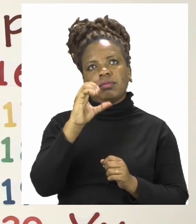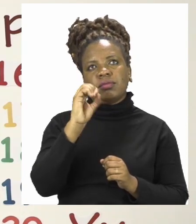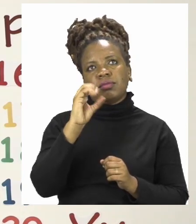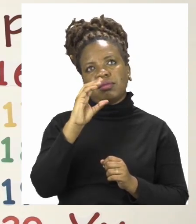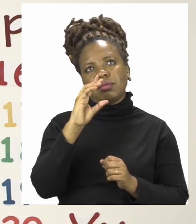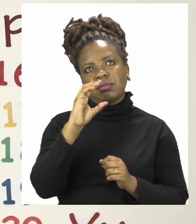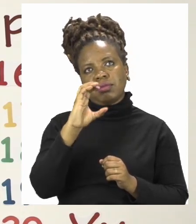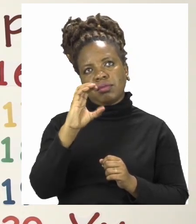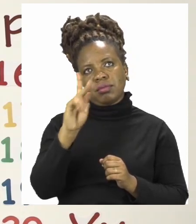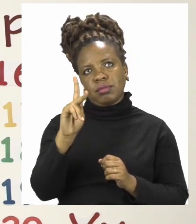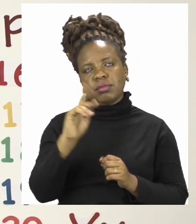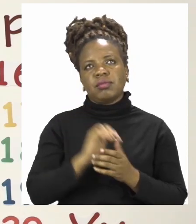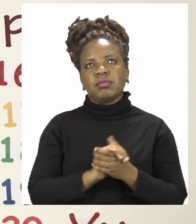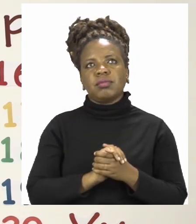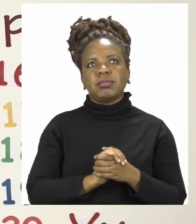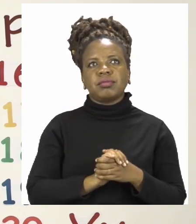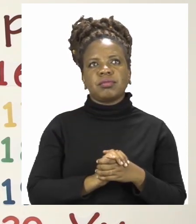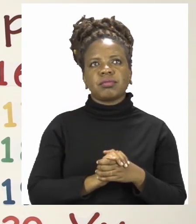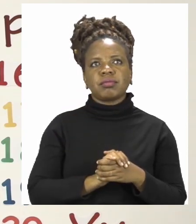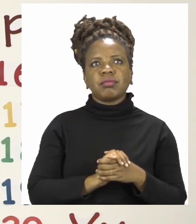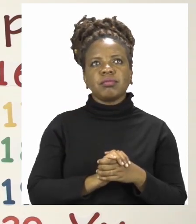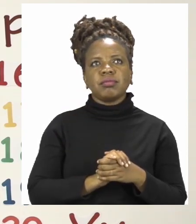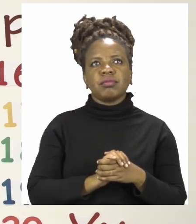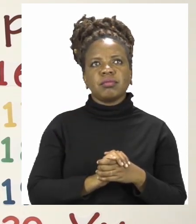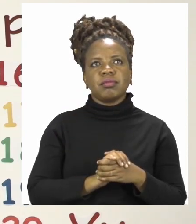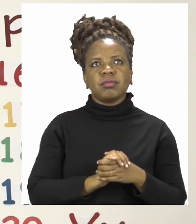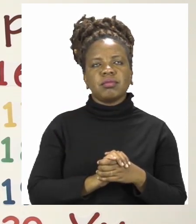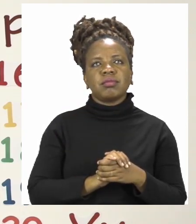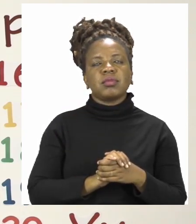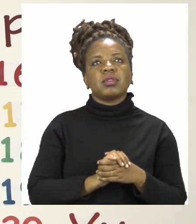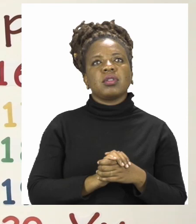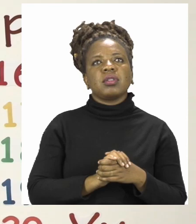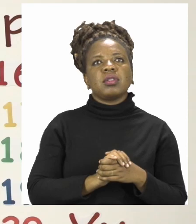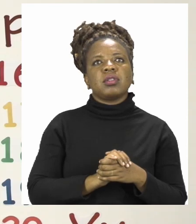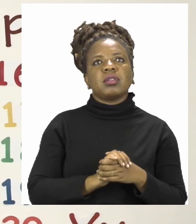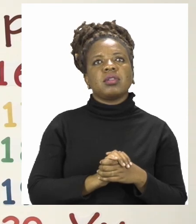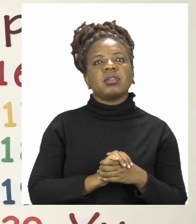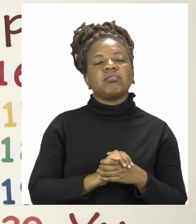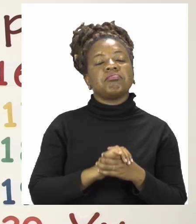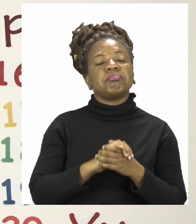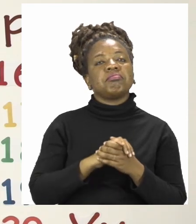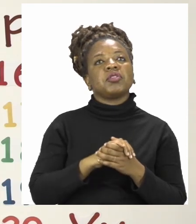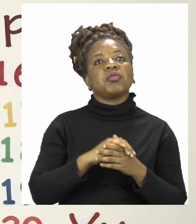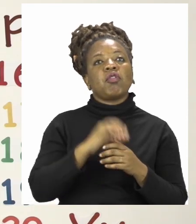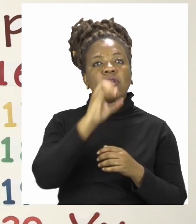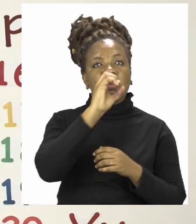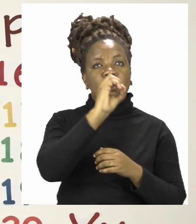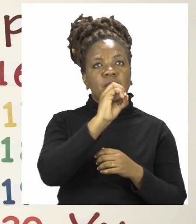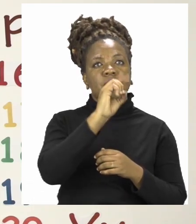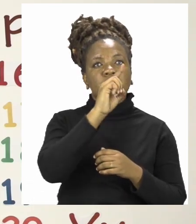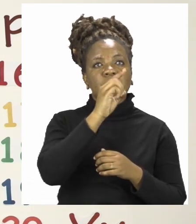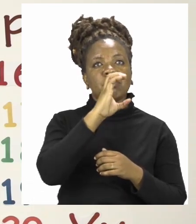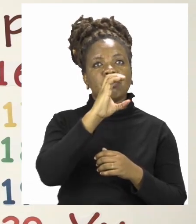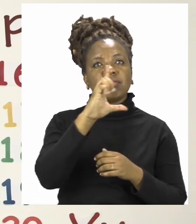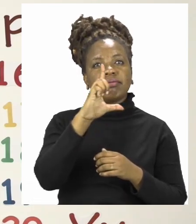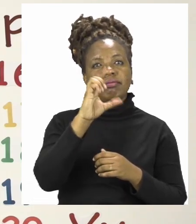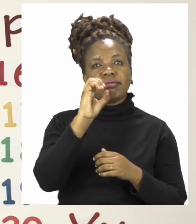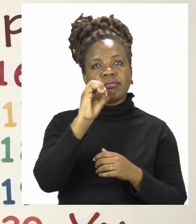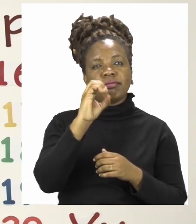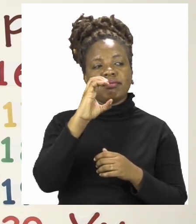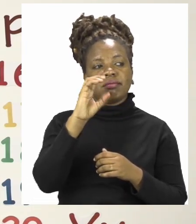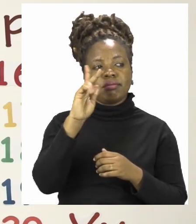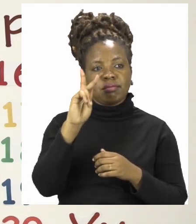hand is the one that has to point at 12 for it to be o'clock. But the hour hand can move